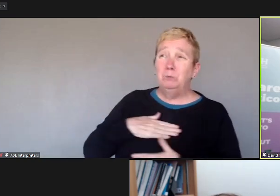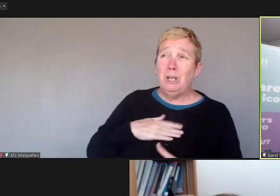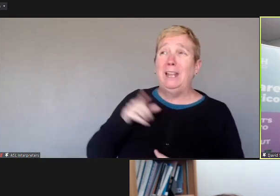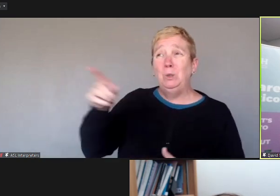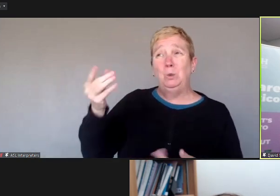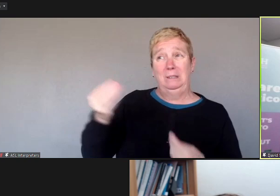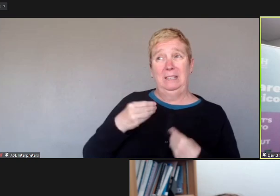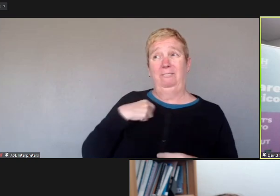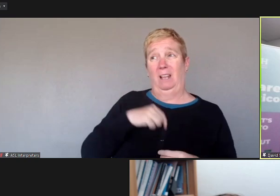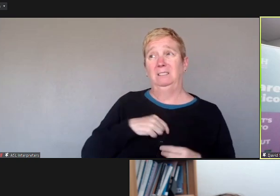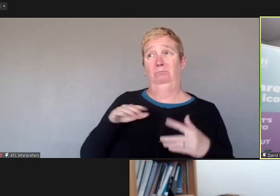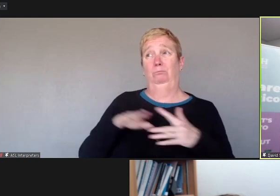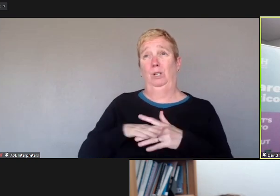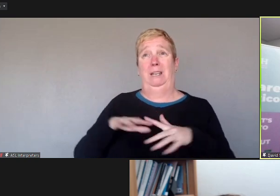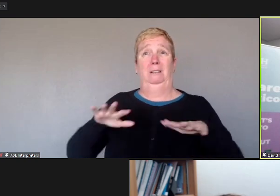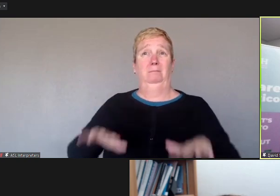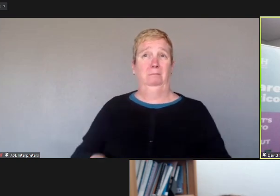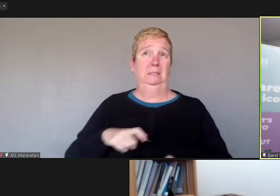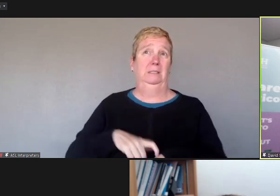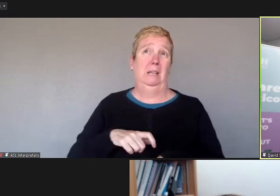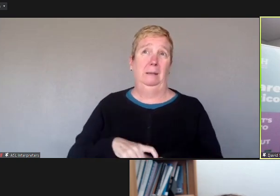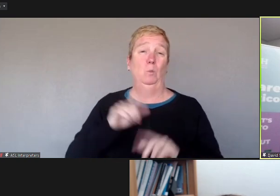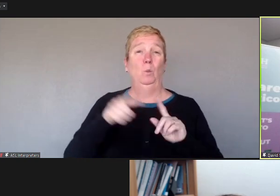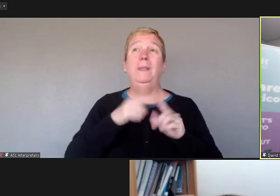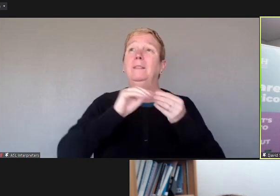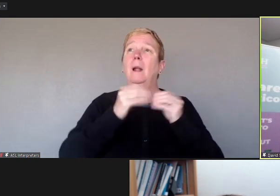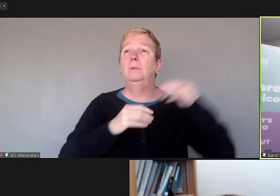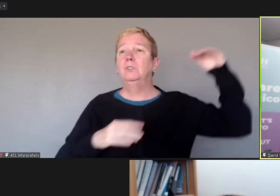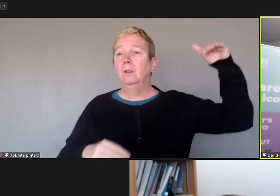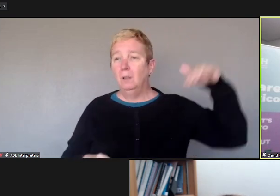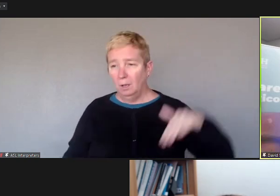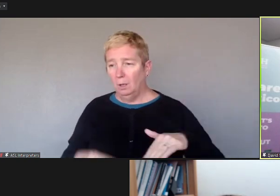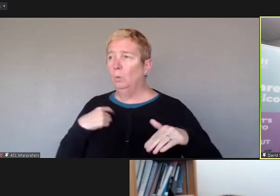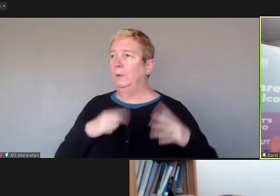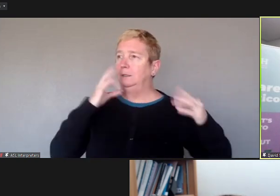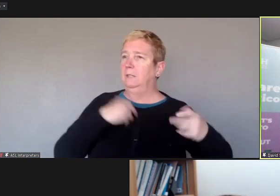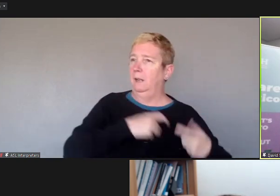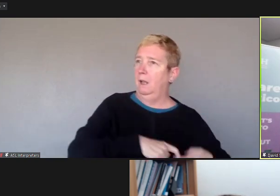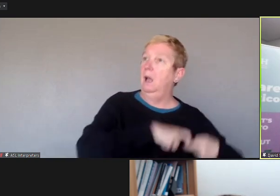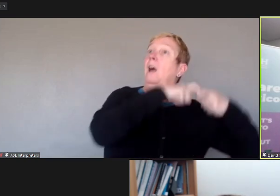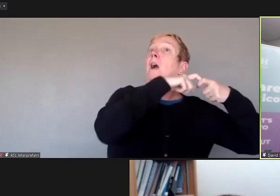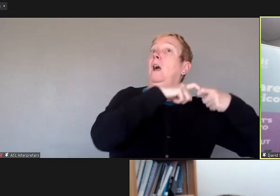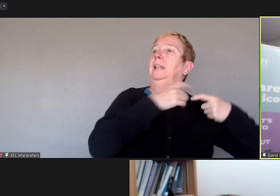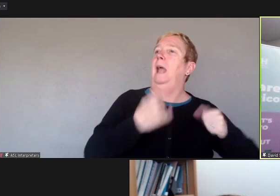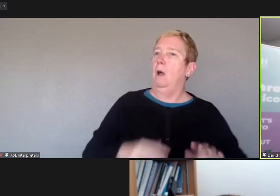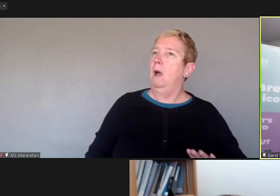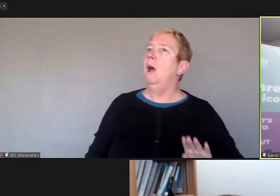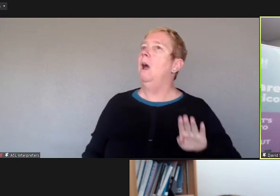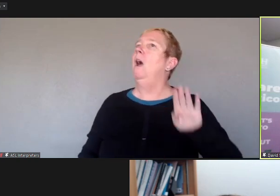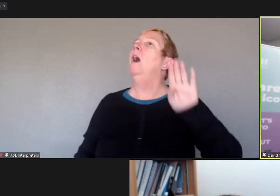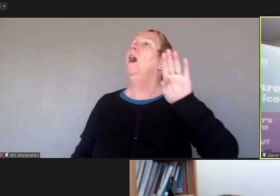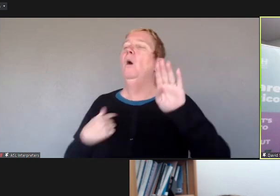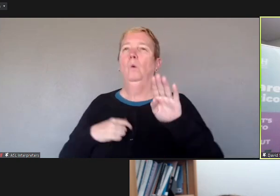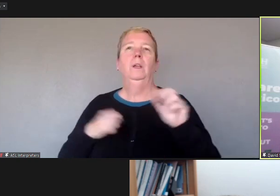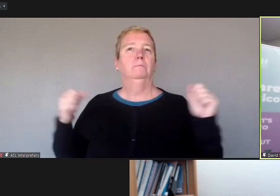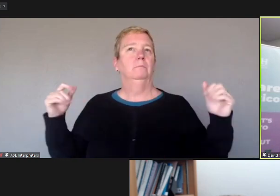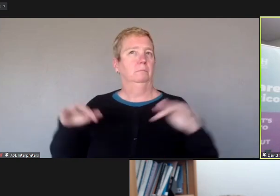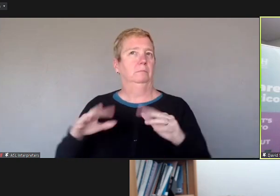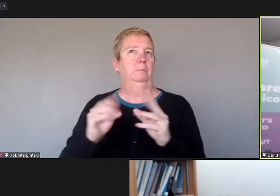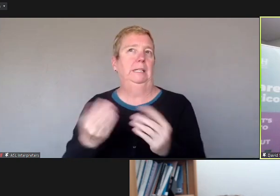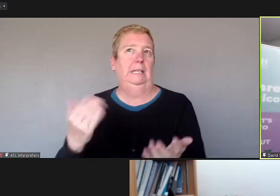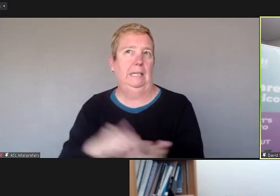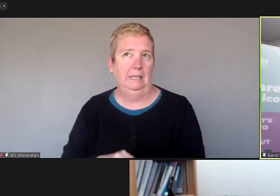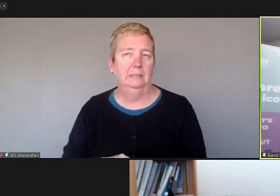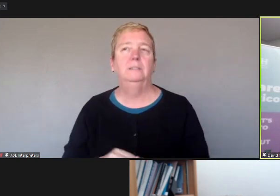while case counts were low, but they're back up, and we're working on some sort of schedule to ensure you have time to get your